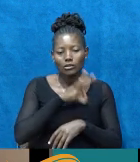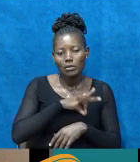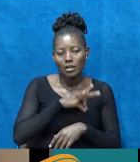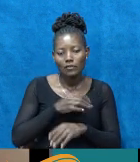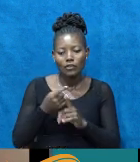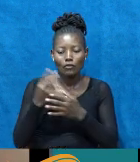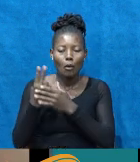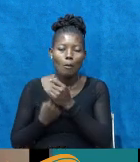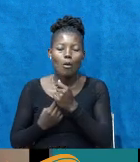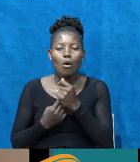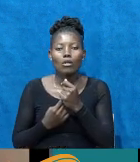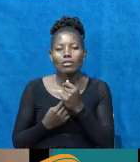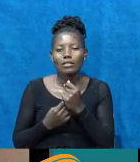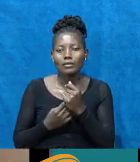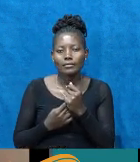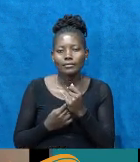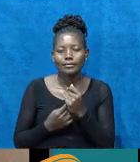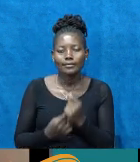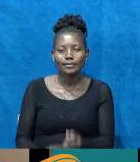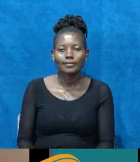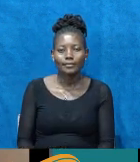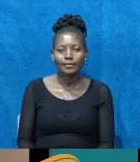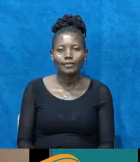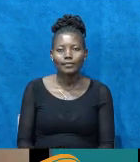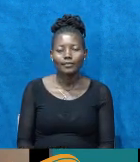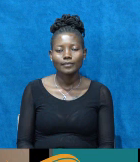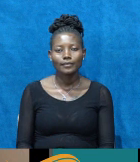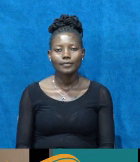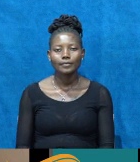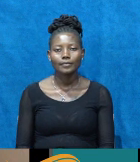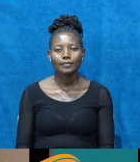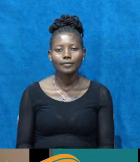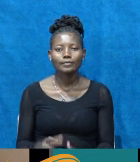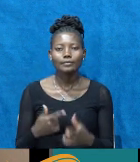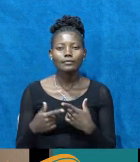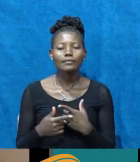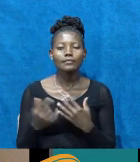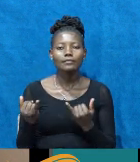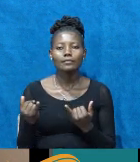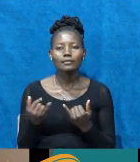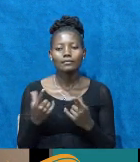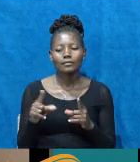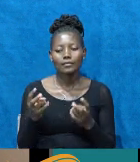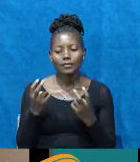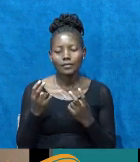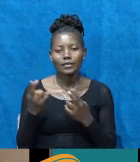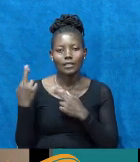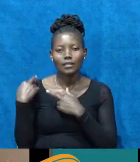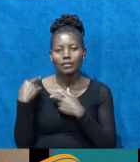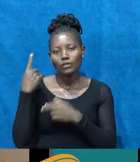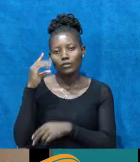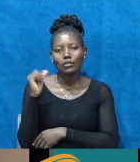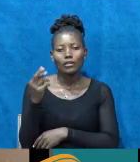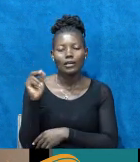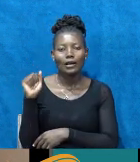balance between the plant sources of protein and the animal sources of protein, so that the athlete could be able to get the